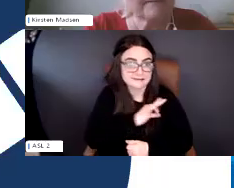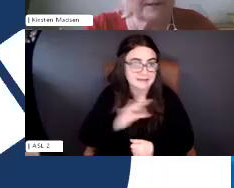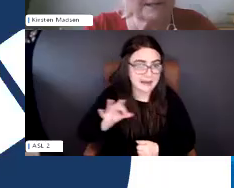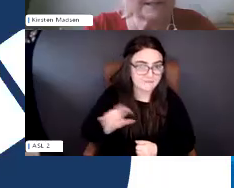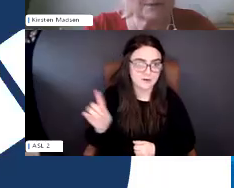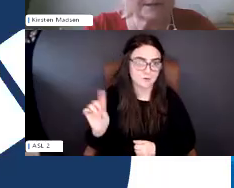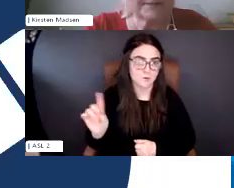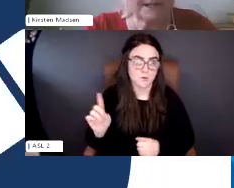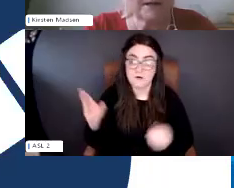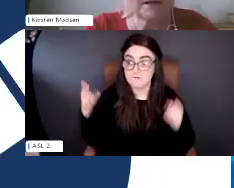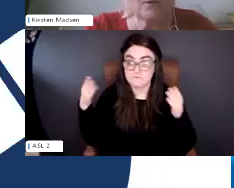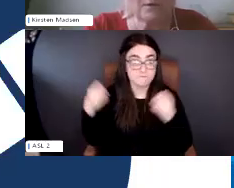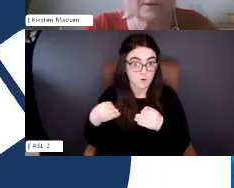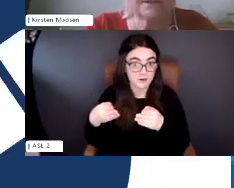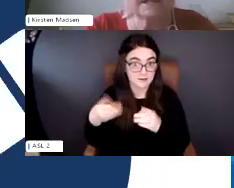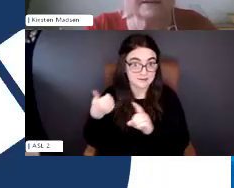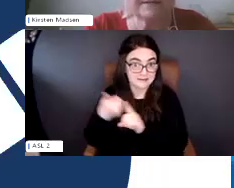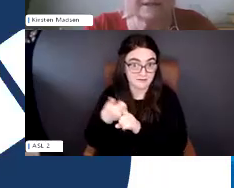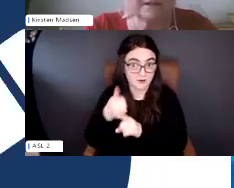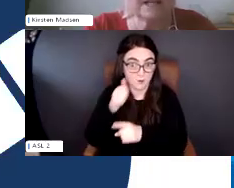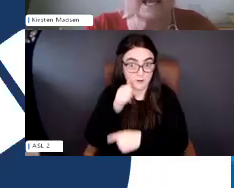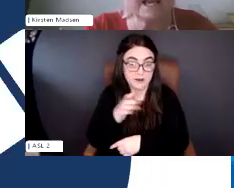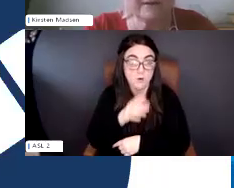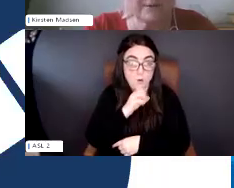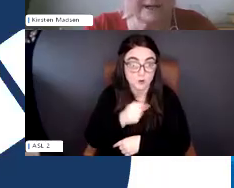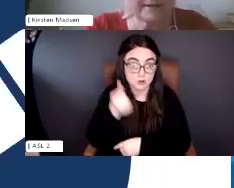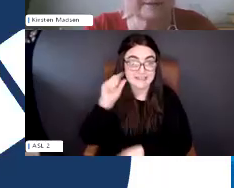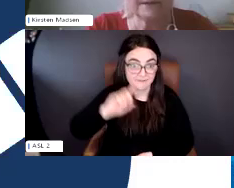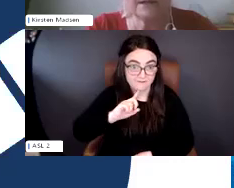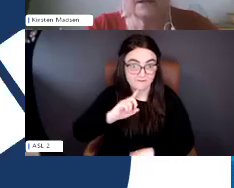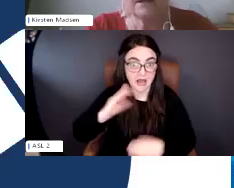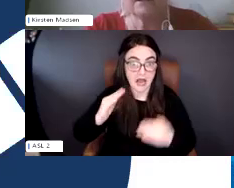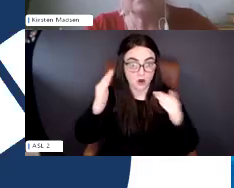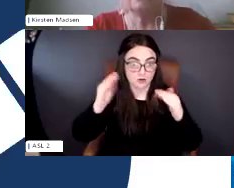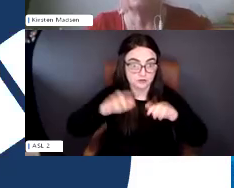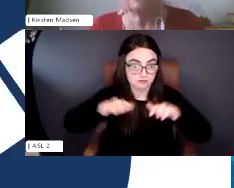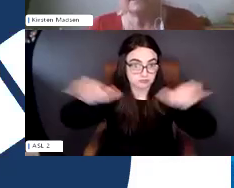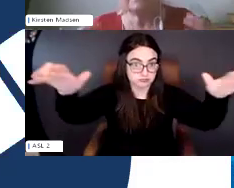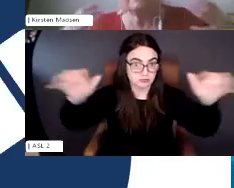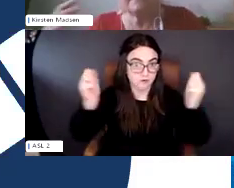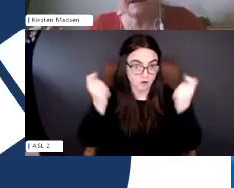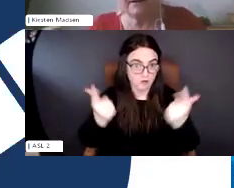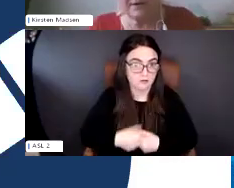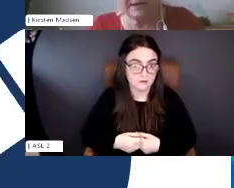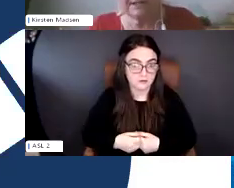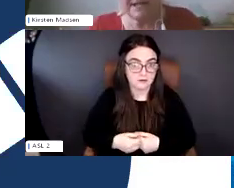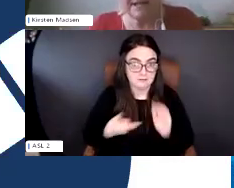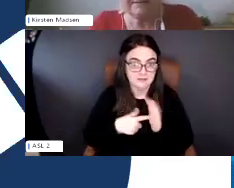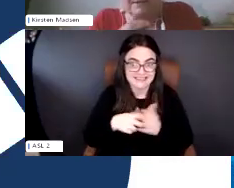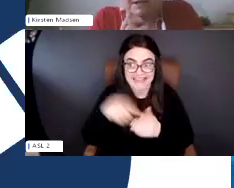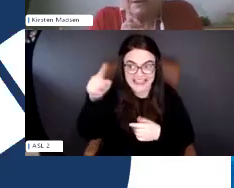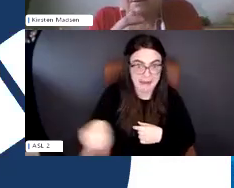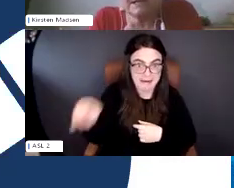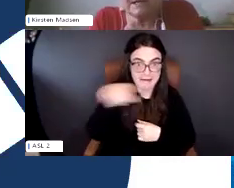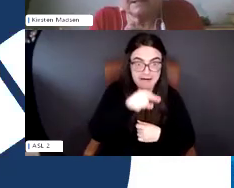the focus is going to be on older deaf adults everywhere, so that they're going to be able